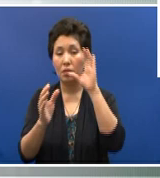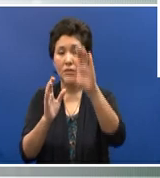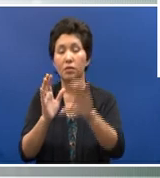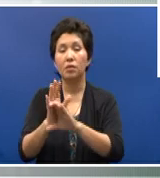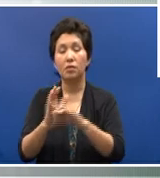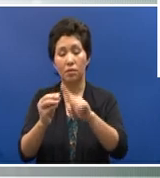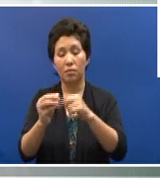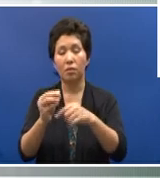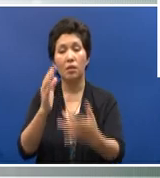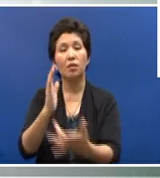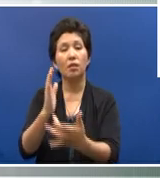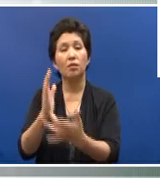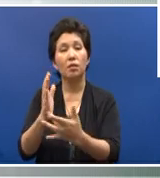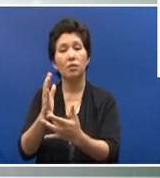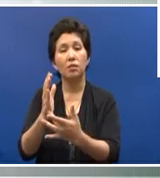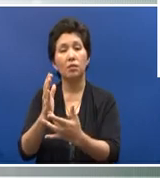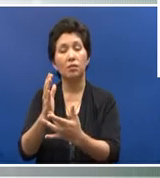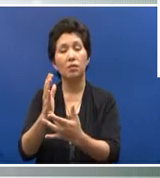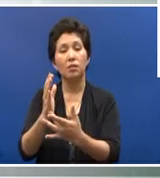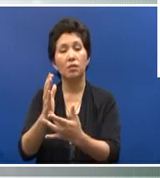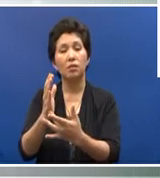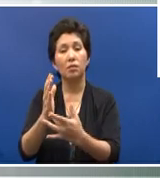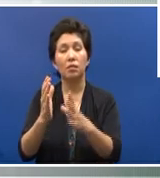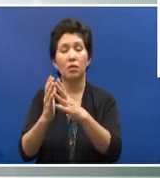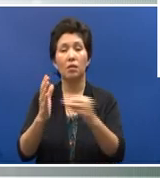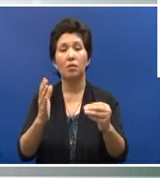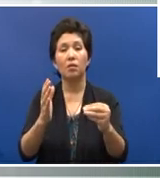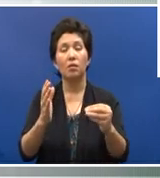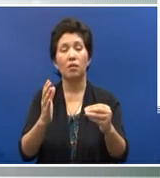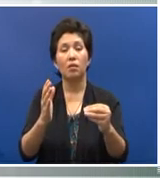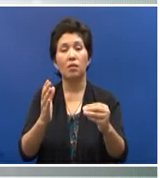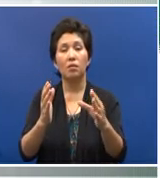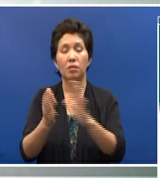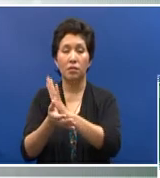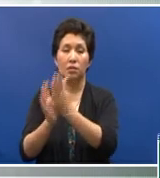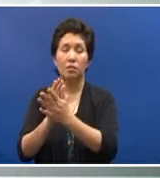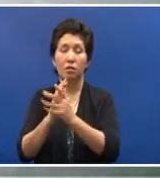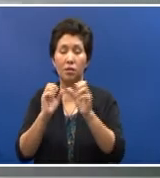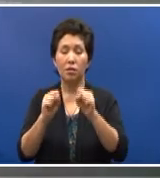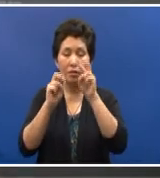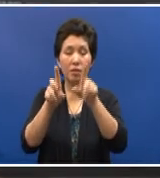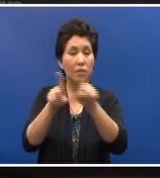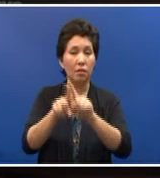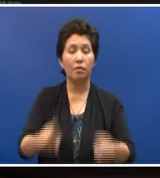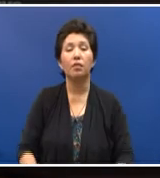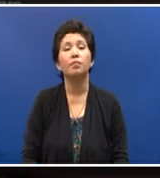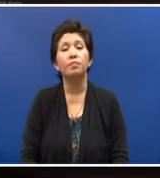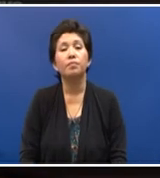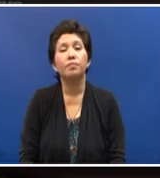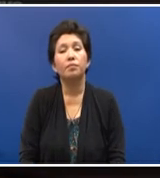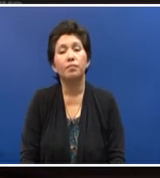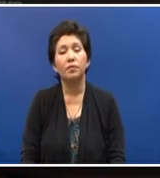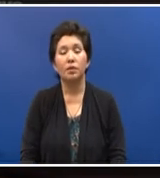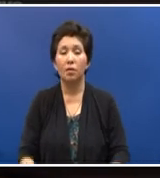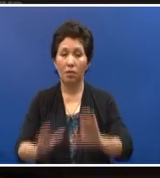the primitive weapon, and the other one is modern weapon. So you can see the difference, right? Okay.